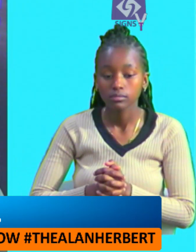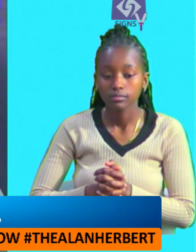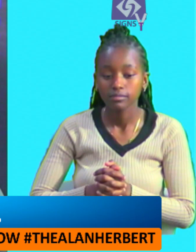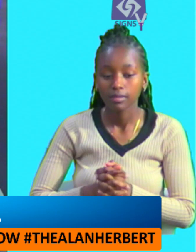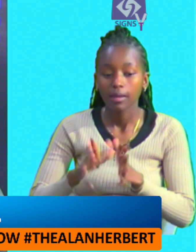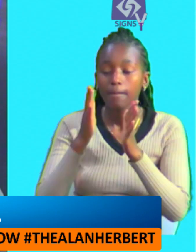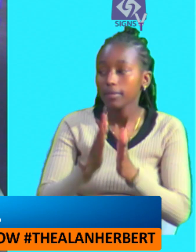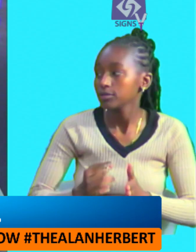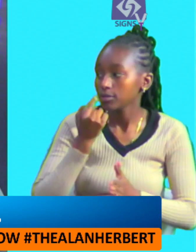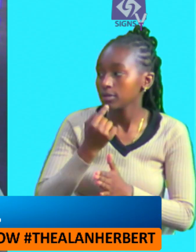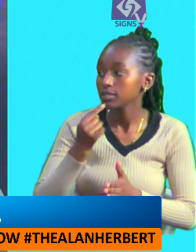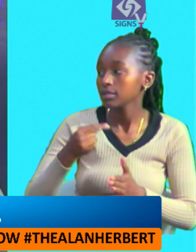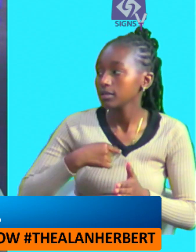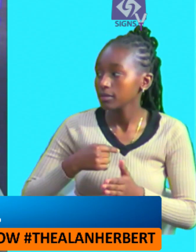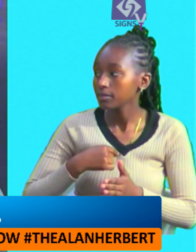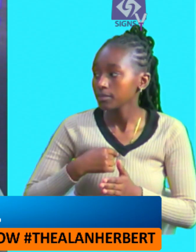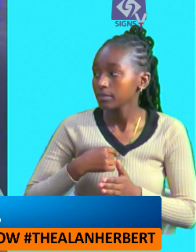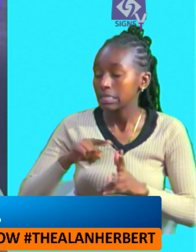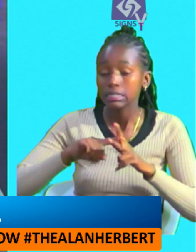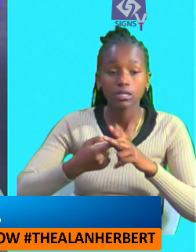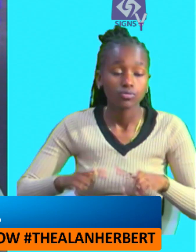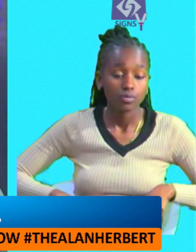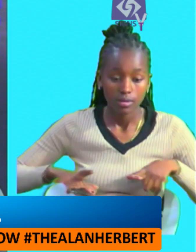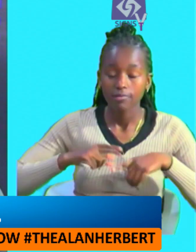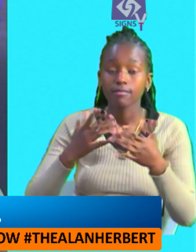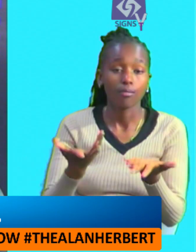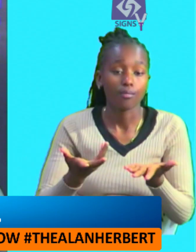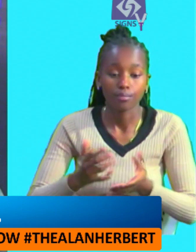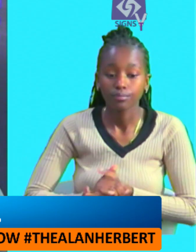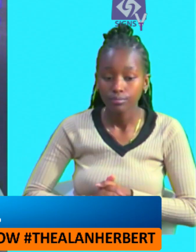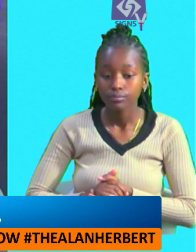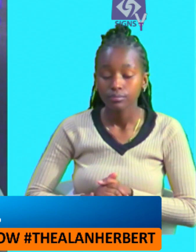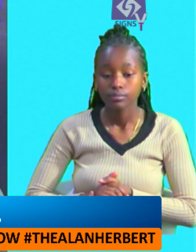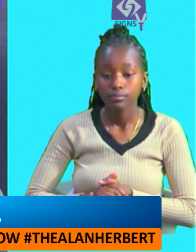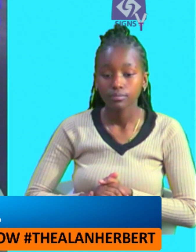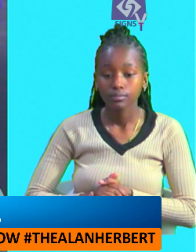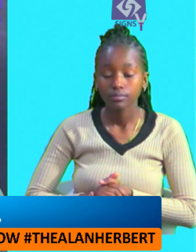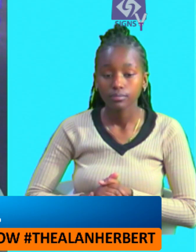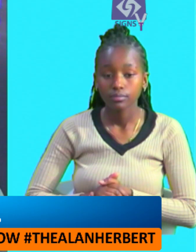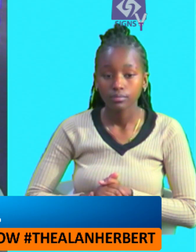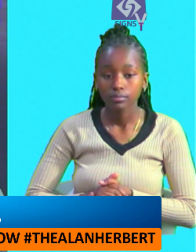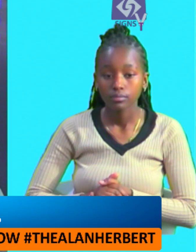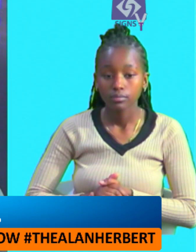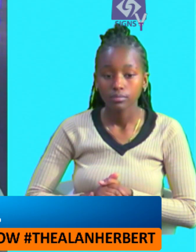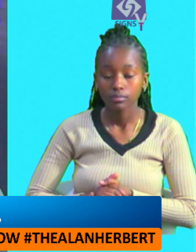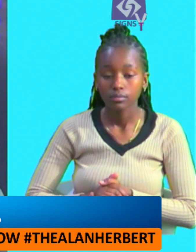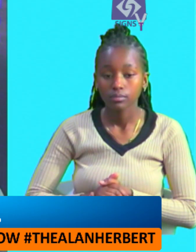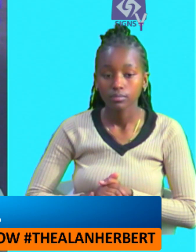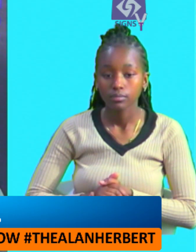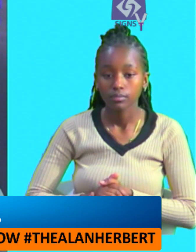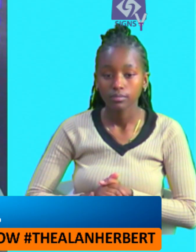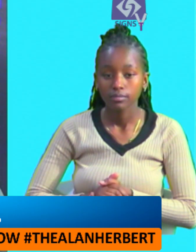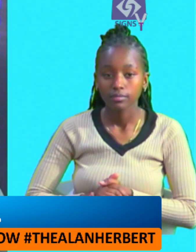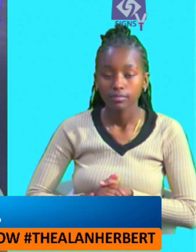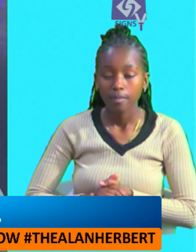You get? You got interacting with podcasts as much as you knew they existed. It's true. If you